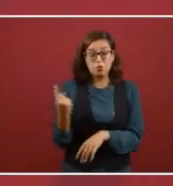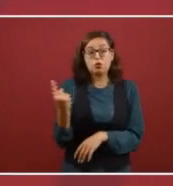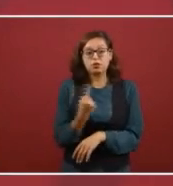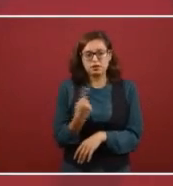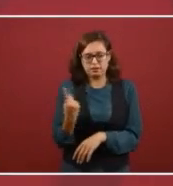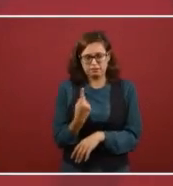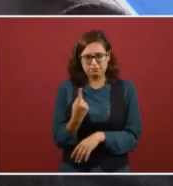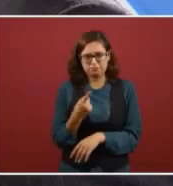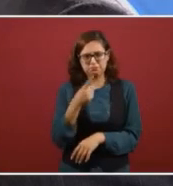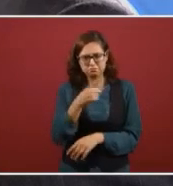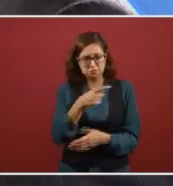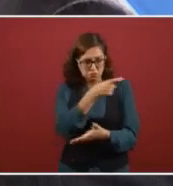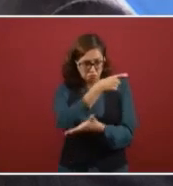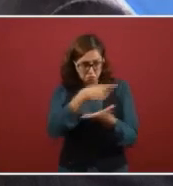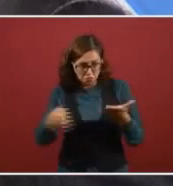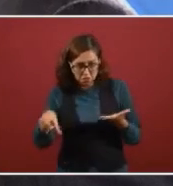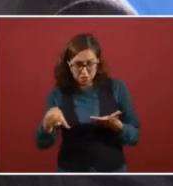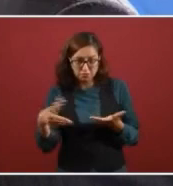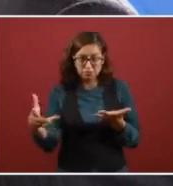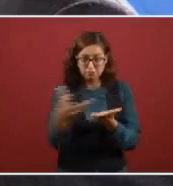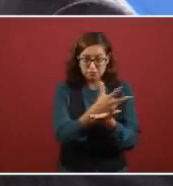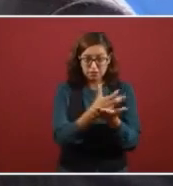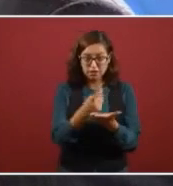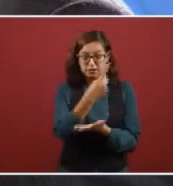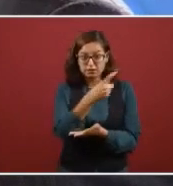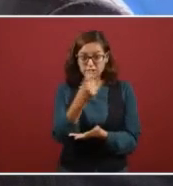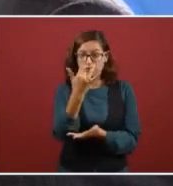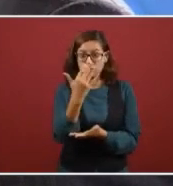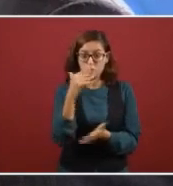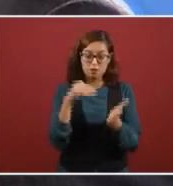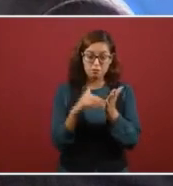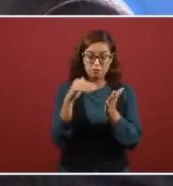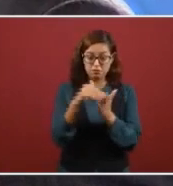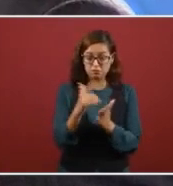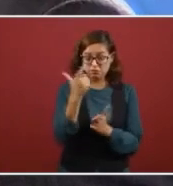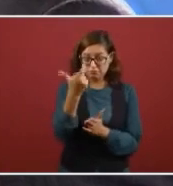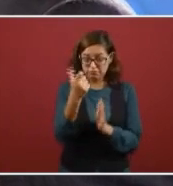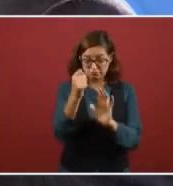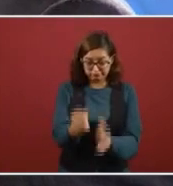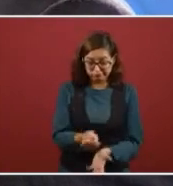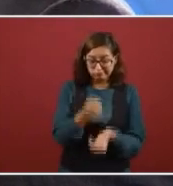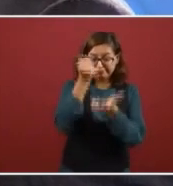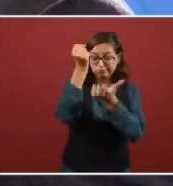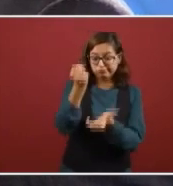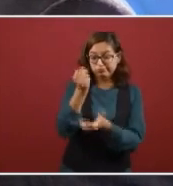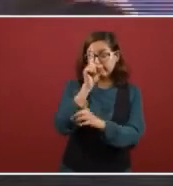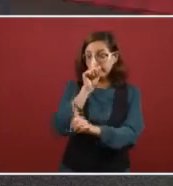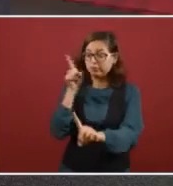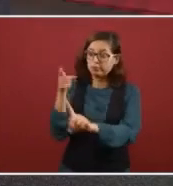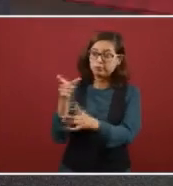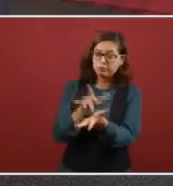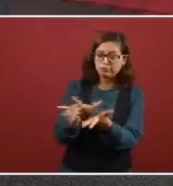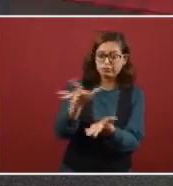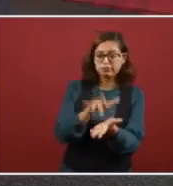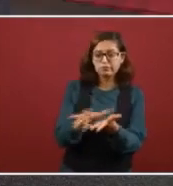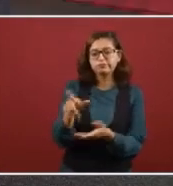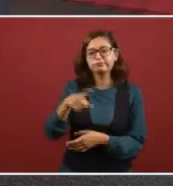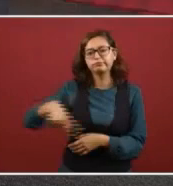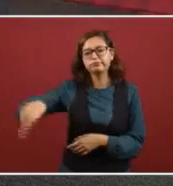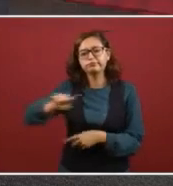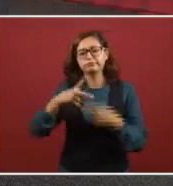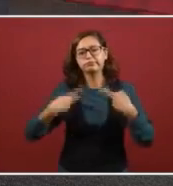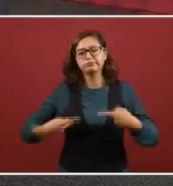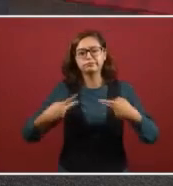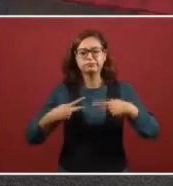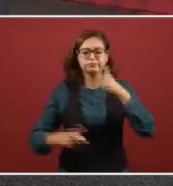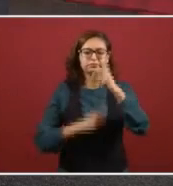because these 150 million pesos are going to be destined to support our